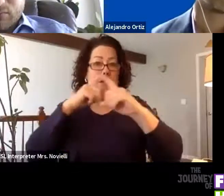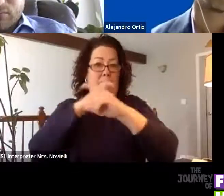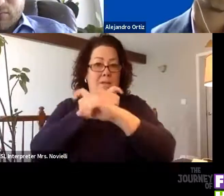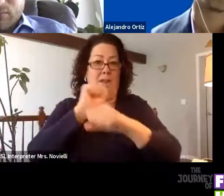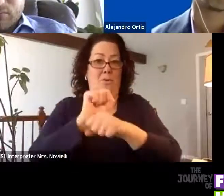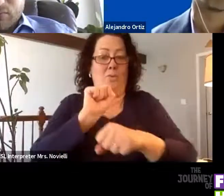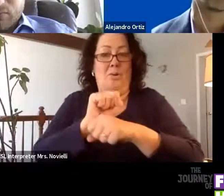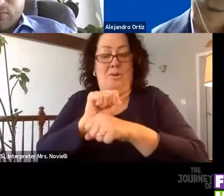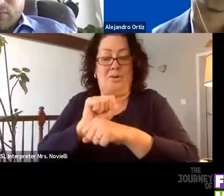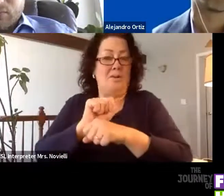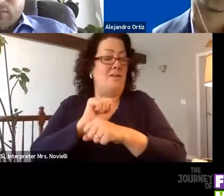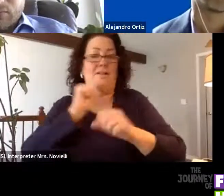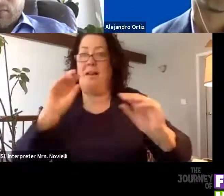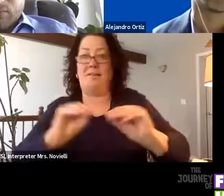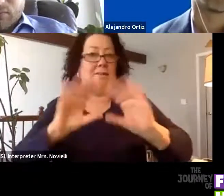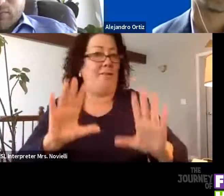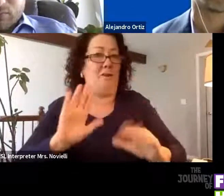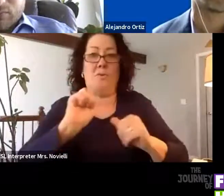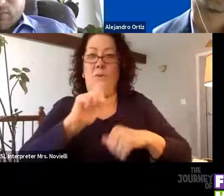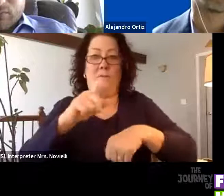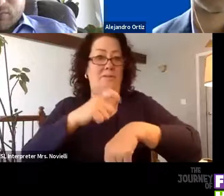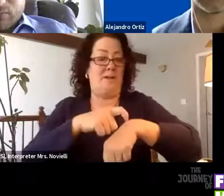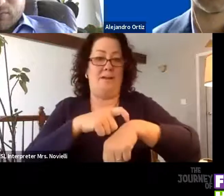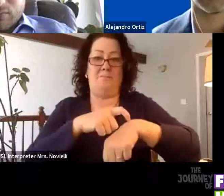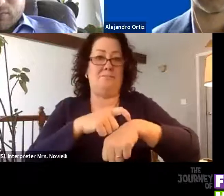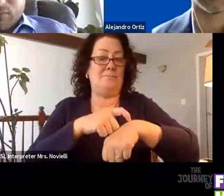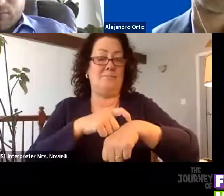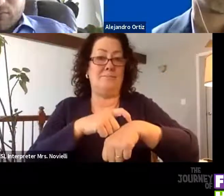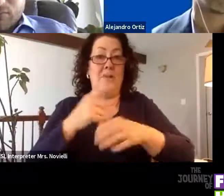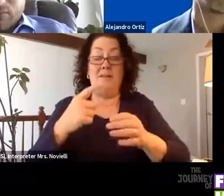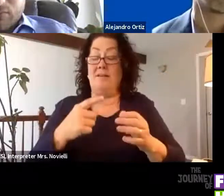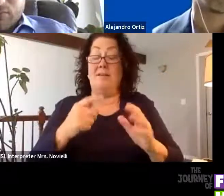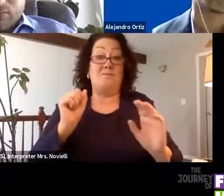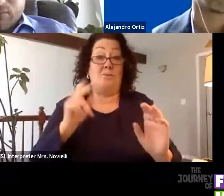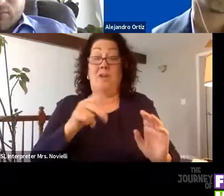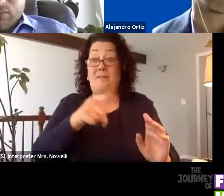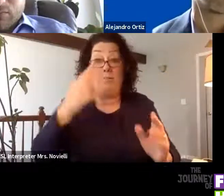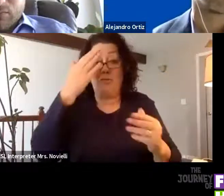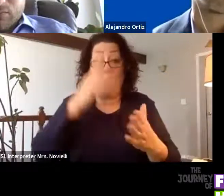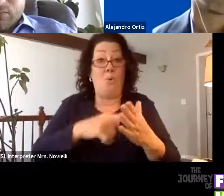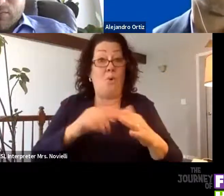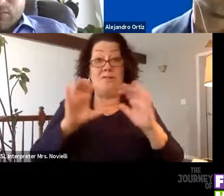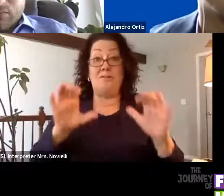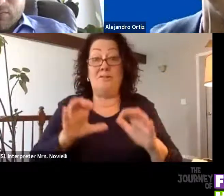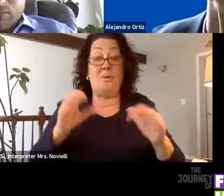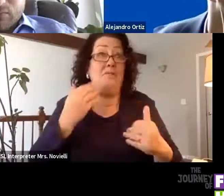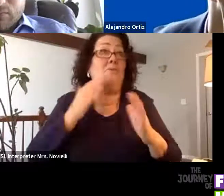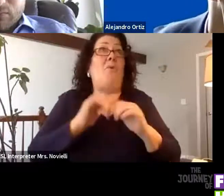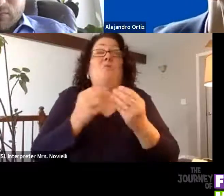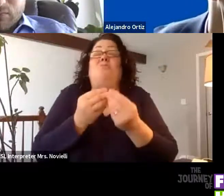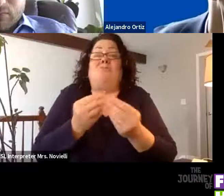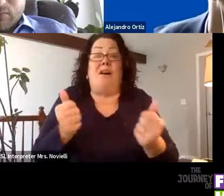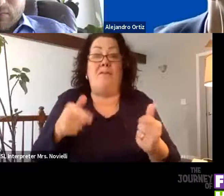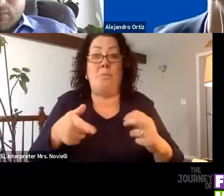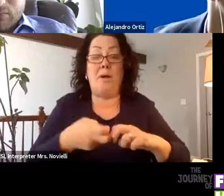nuanced and challenging. And so it's okay not to know what to do. It's okay not to know how to solve these problems, but